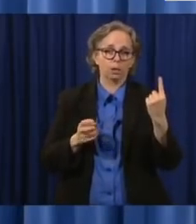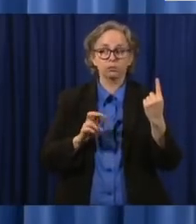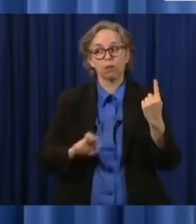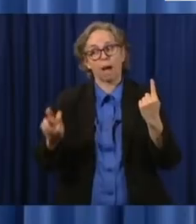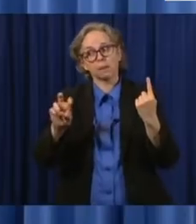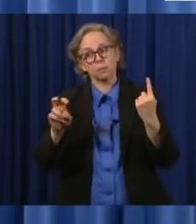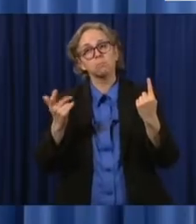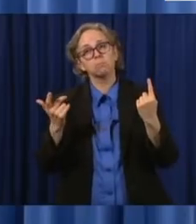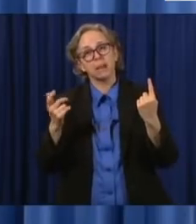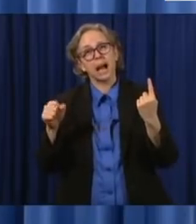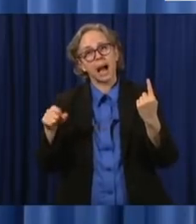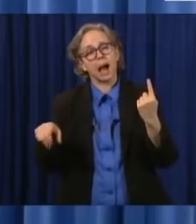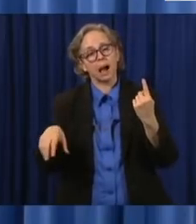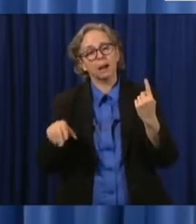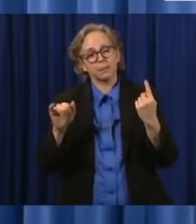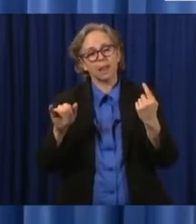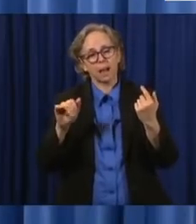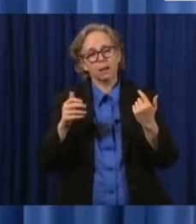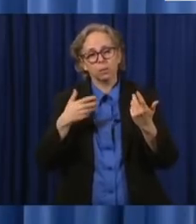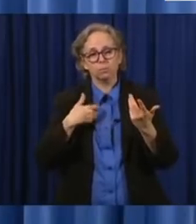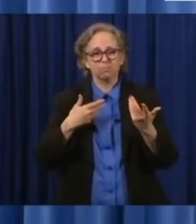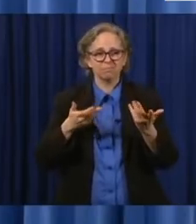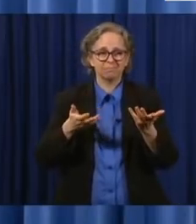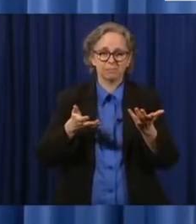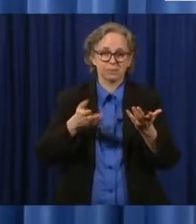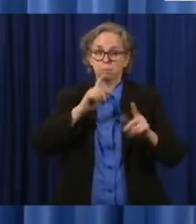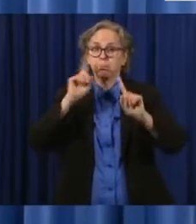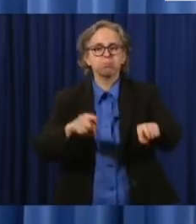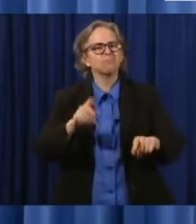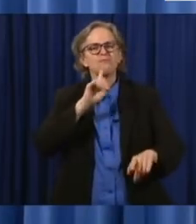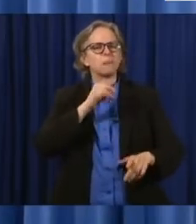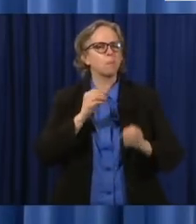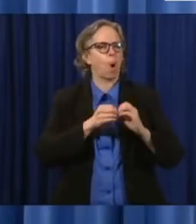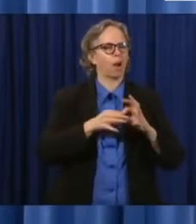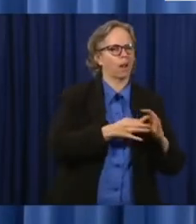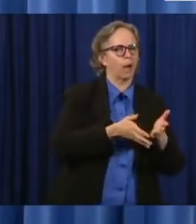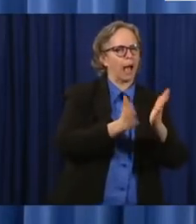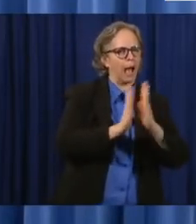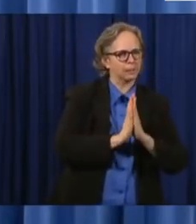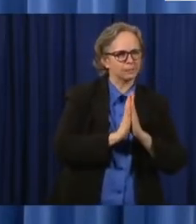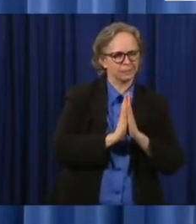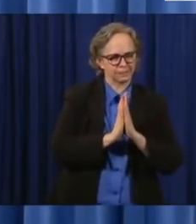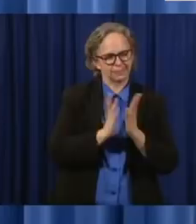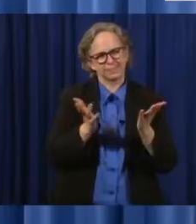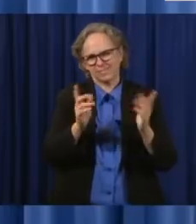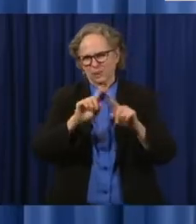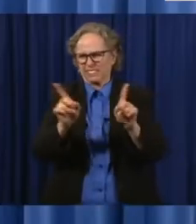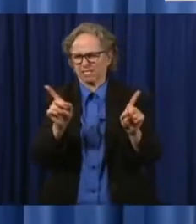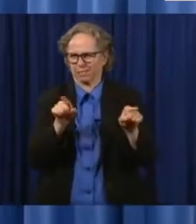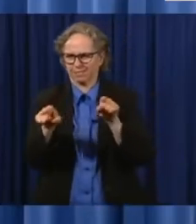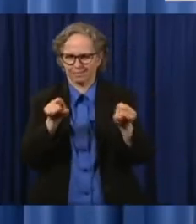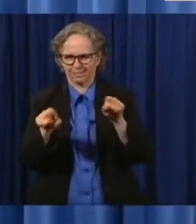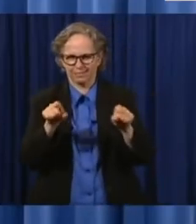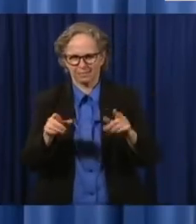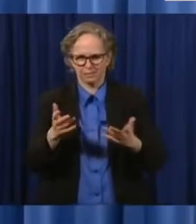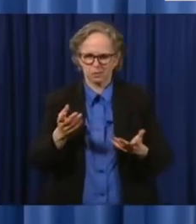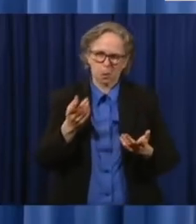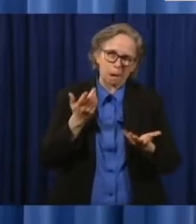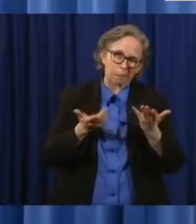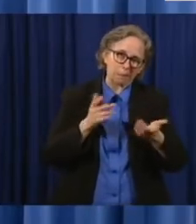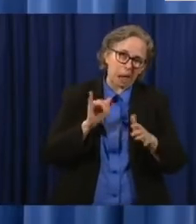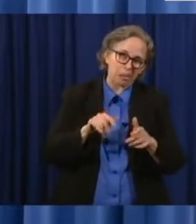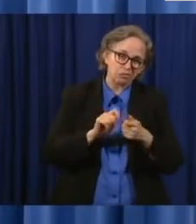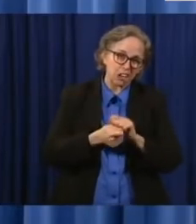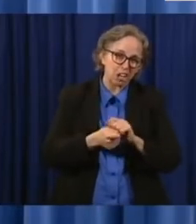was a request anyway. I mean, it was never a order that had any enforcement in law or that we actually ordered people.